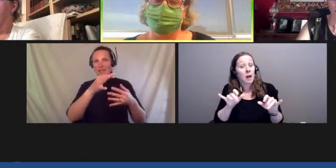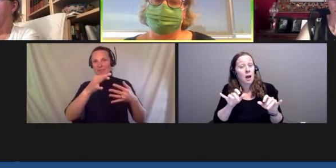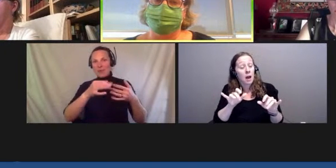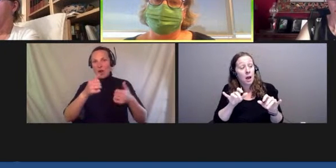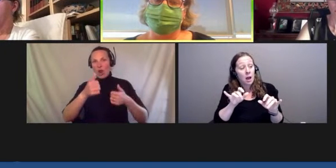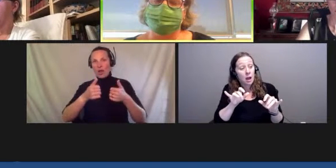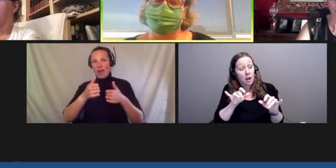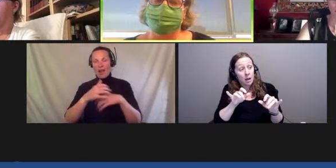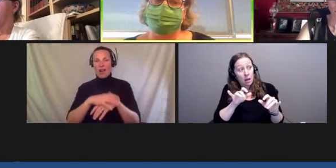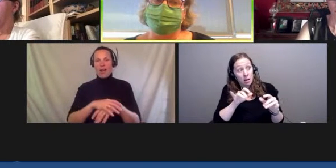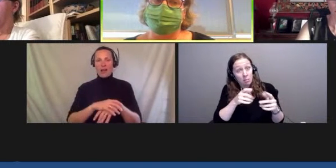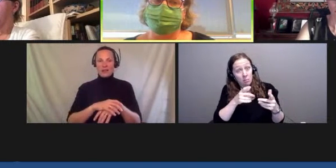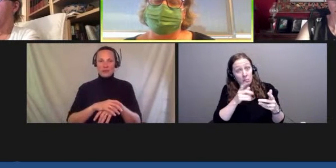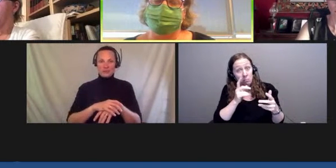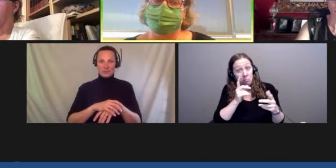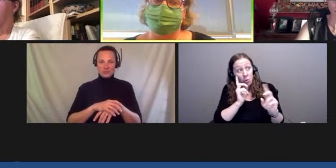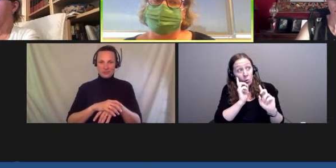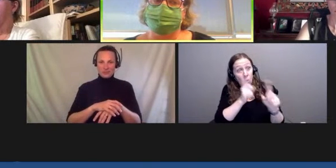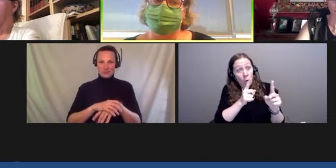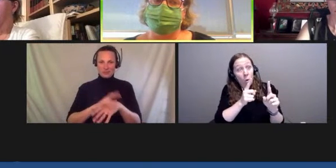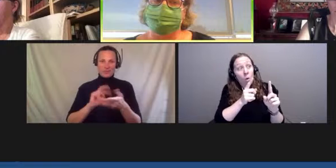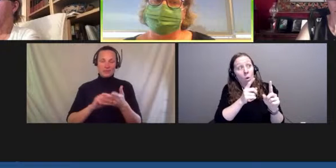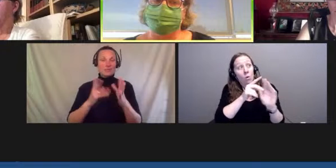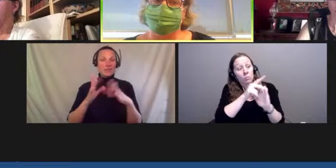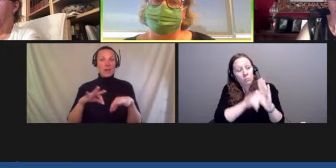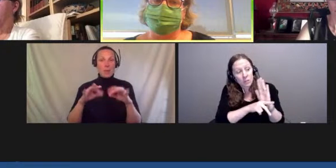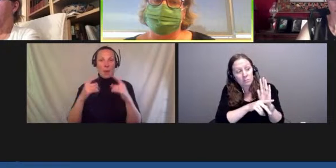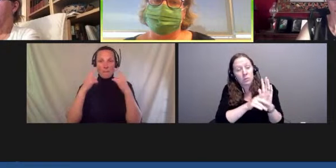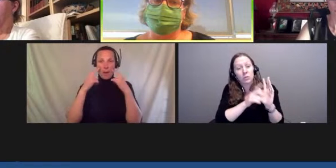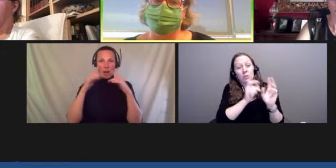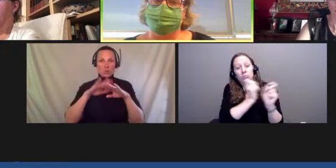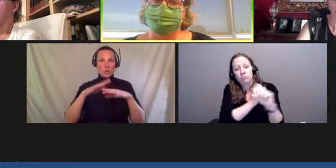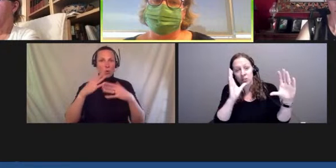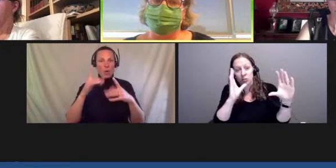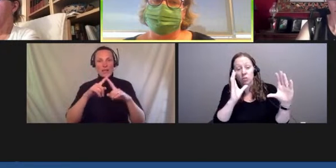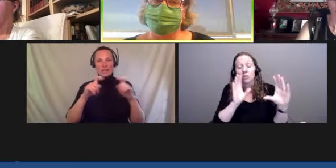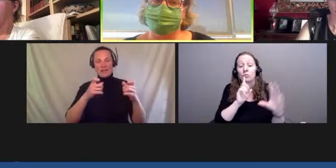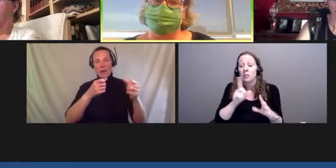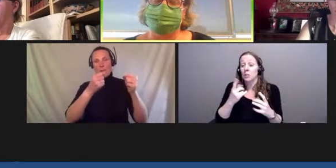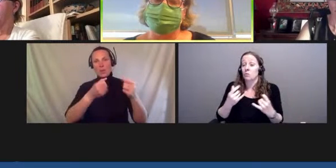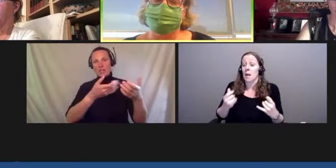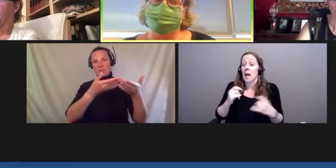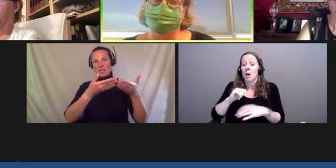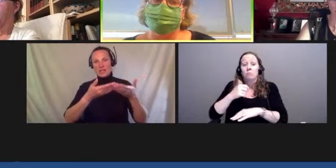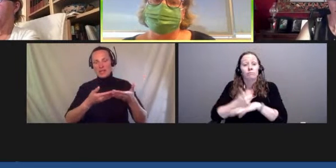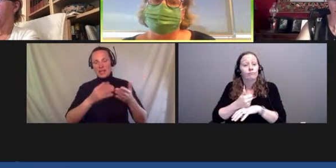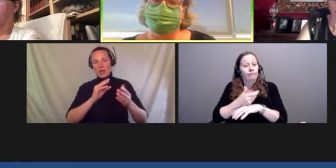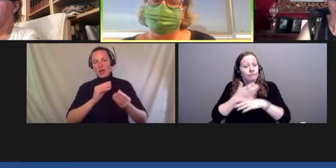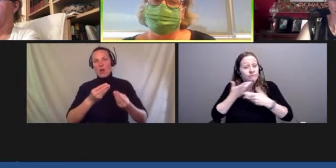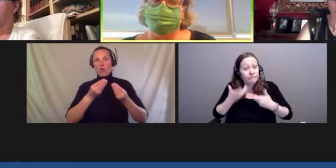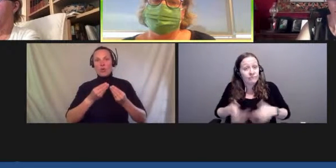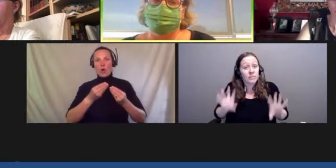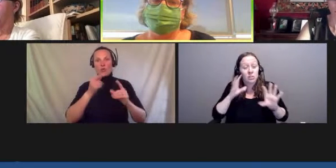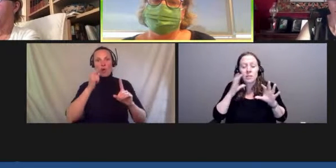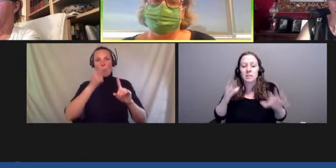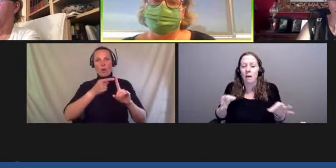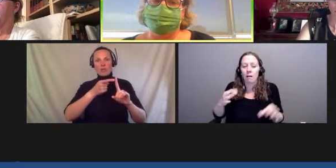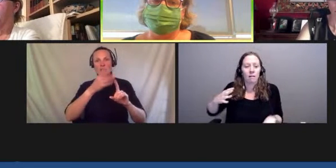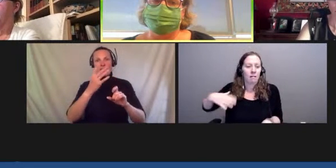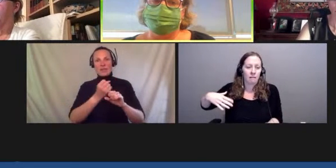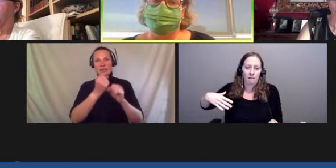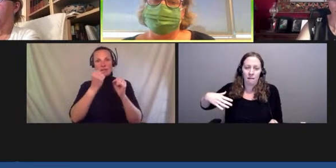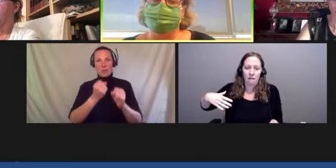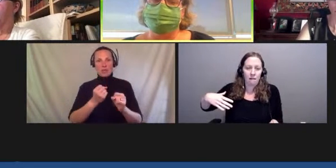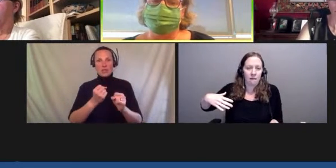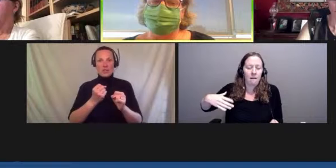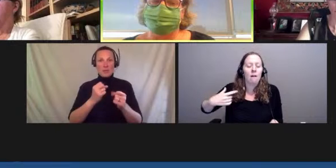principles, which council will consider. So yes, nothing is set in stone at this point. We will be out